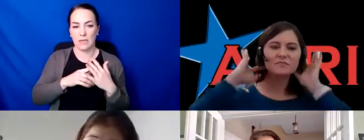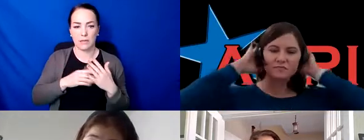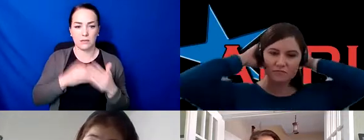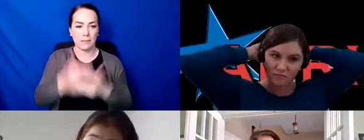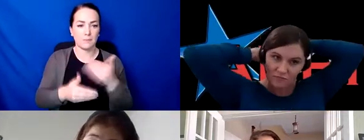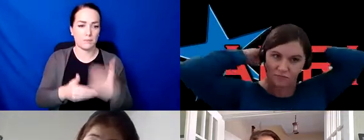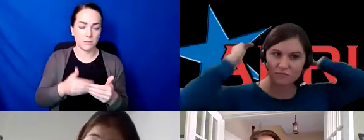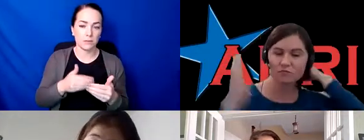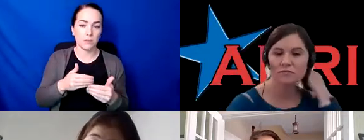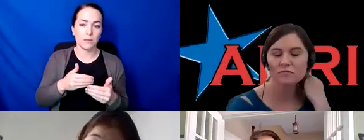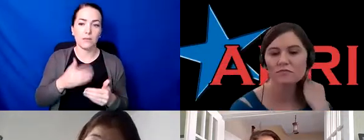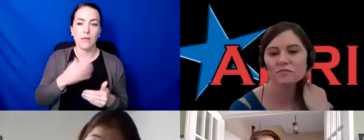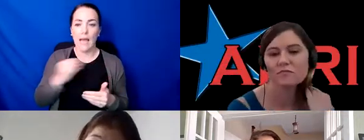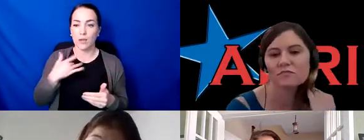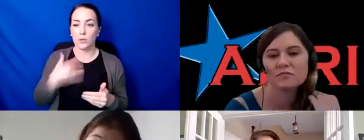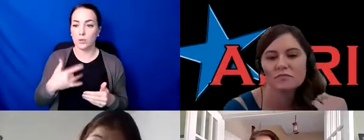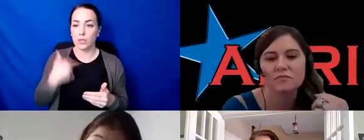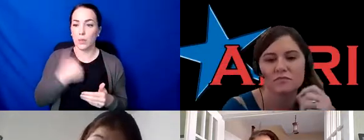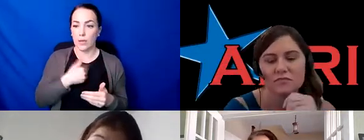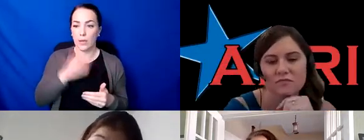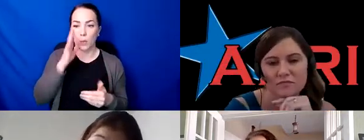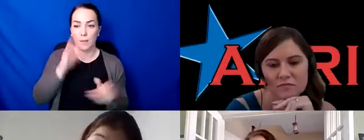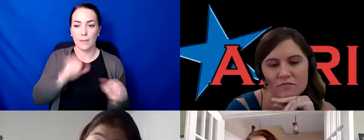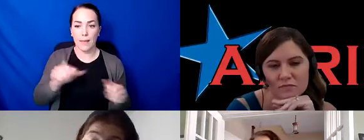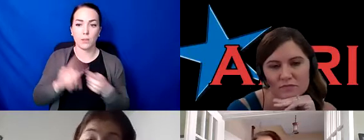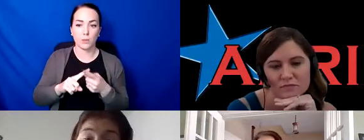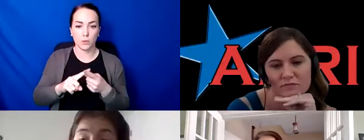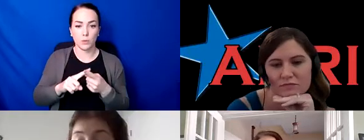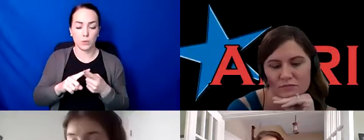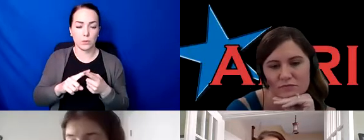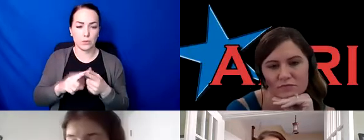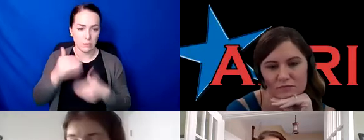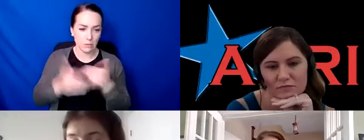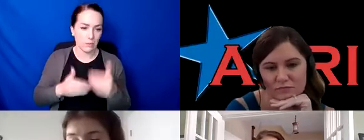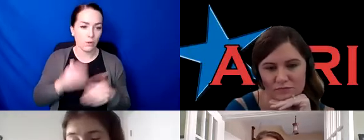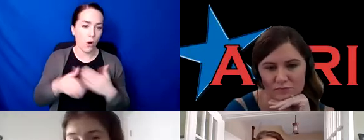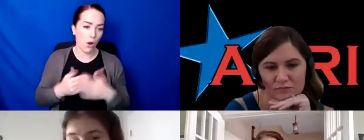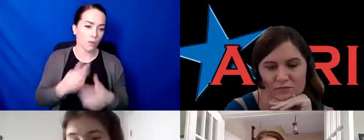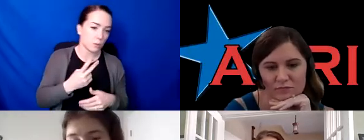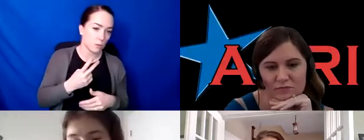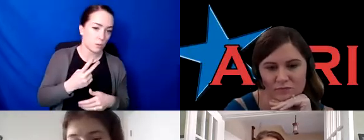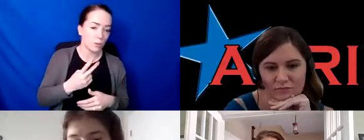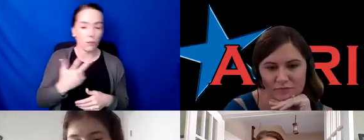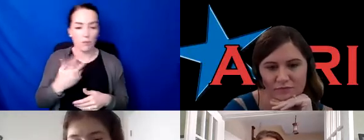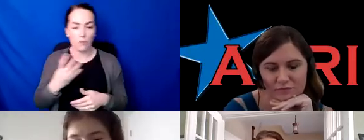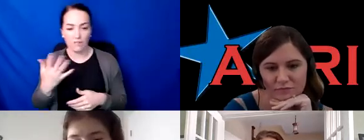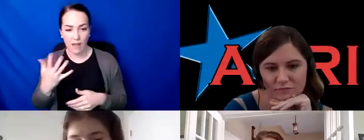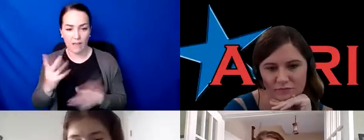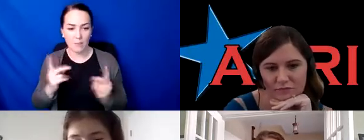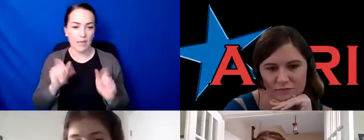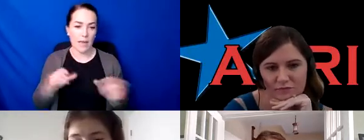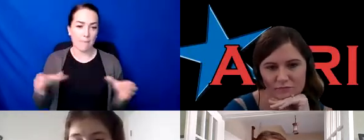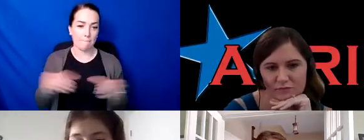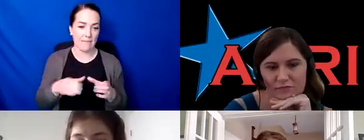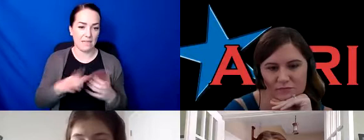do like, usually we would get to a point where all 5 of them or 2 of them or whatever size the group was could meet face